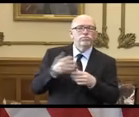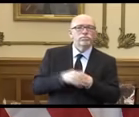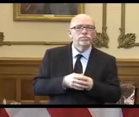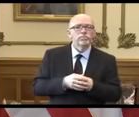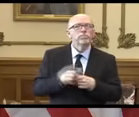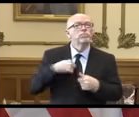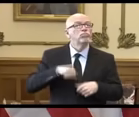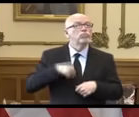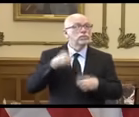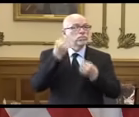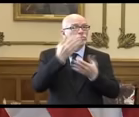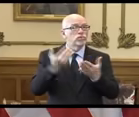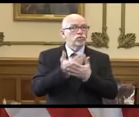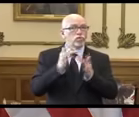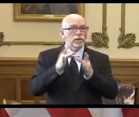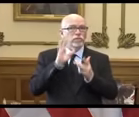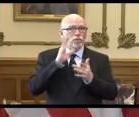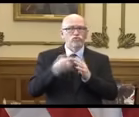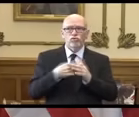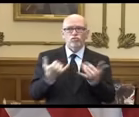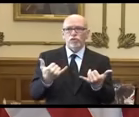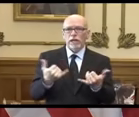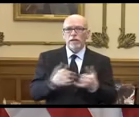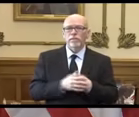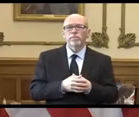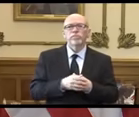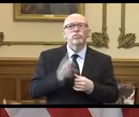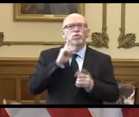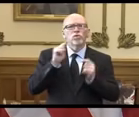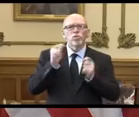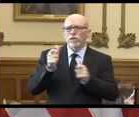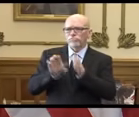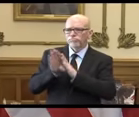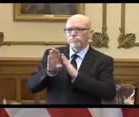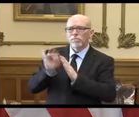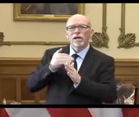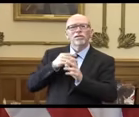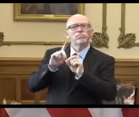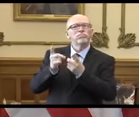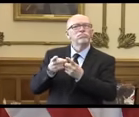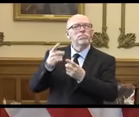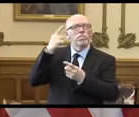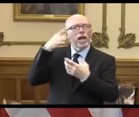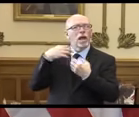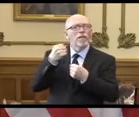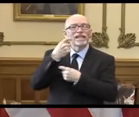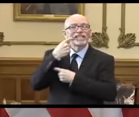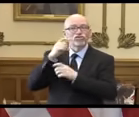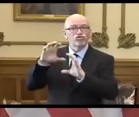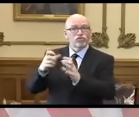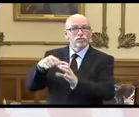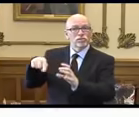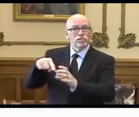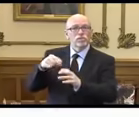announce a new website that goes live today that was quickly curated by our Division of Mental Health and Addiction called